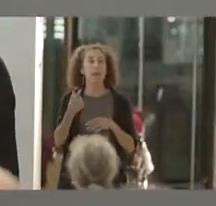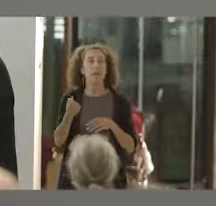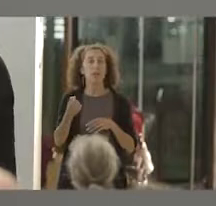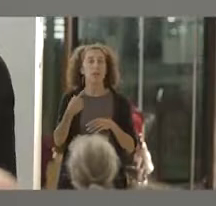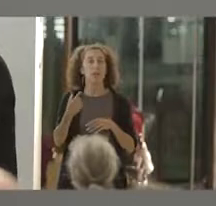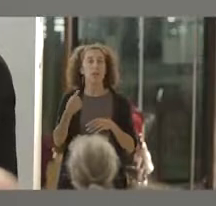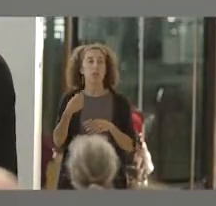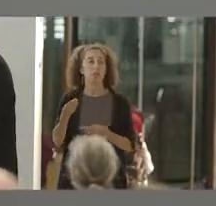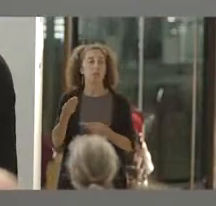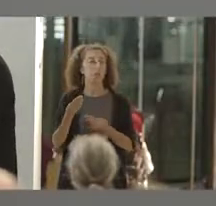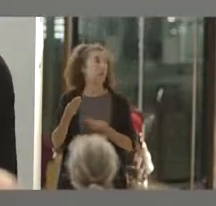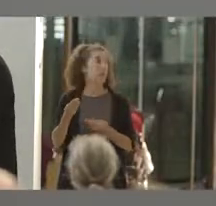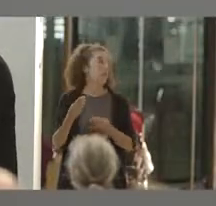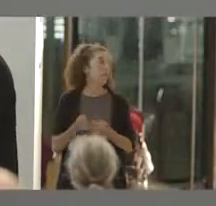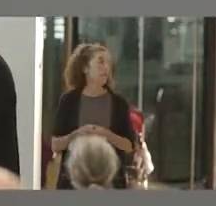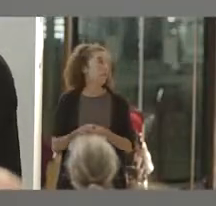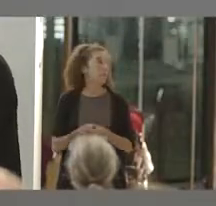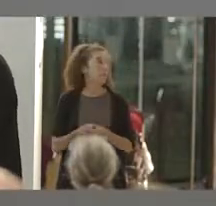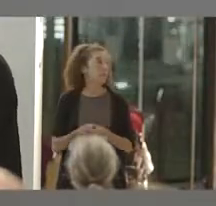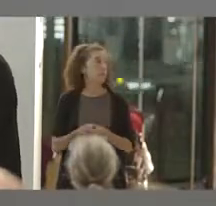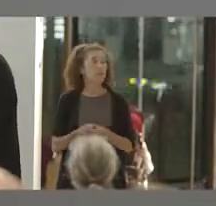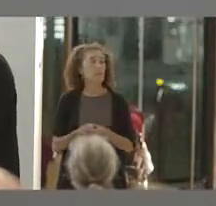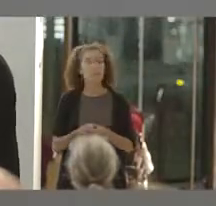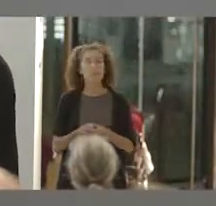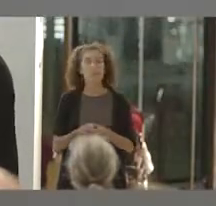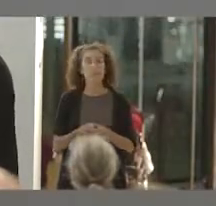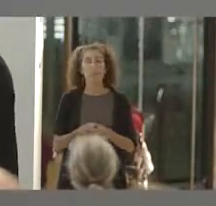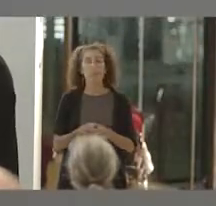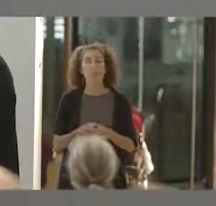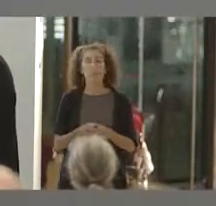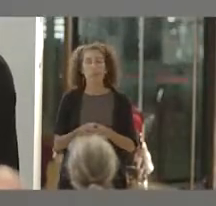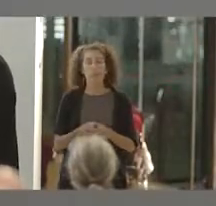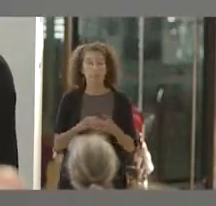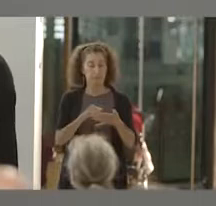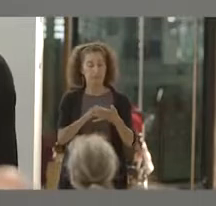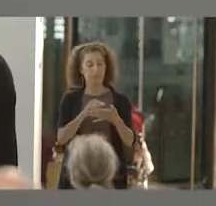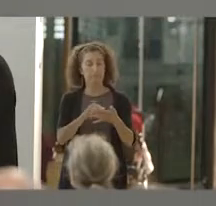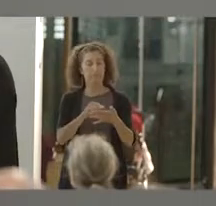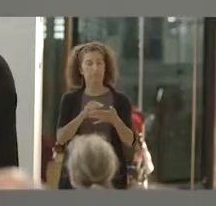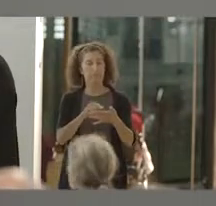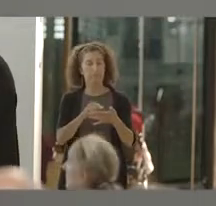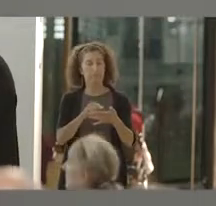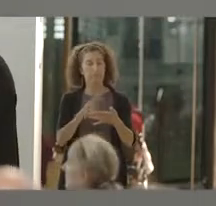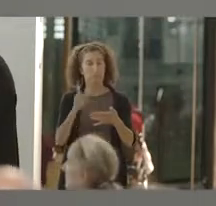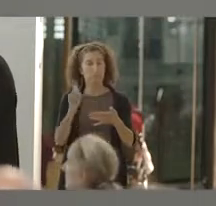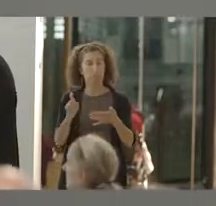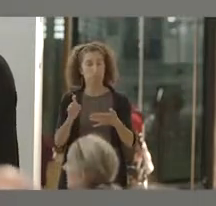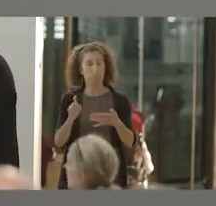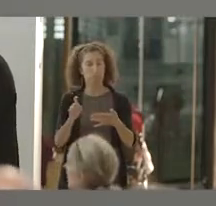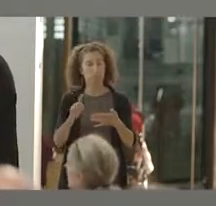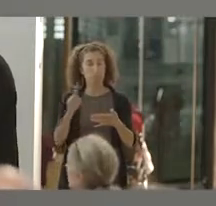us. What is an extended period of the park? What period of the park will be shut down in